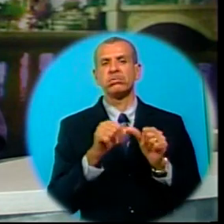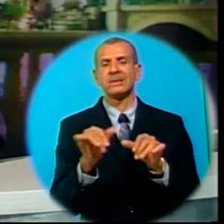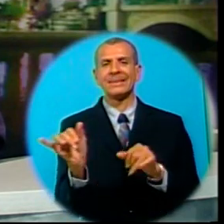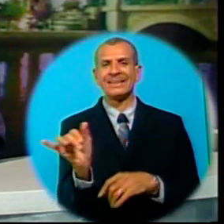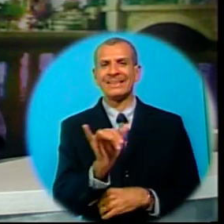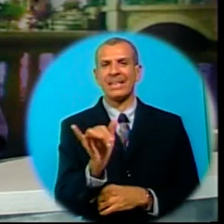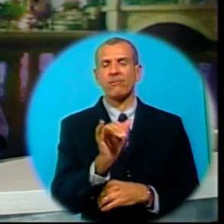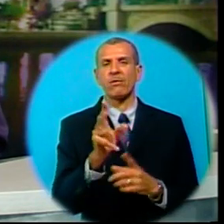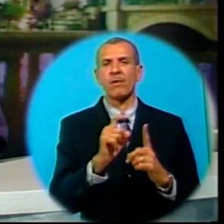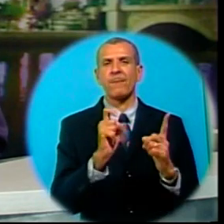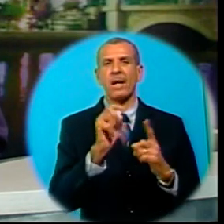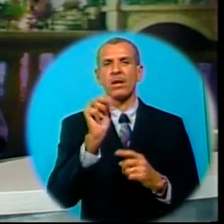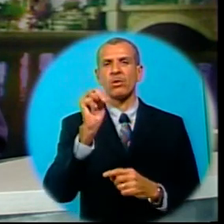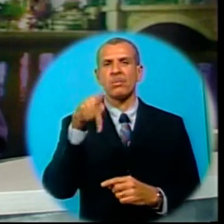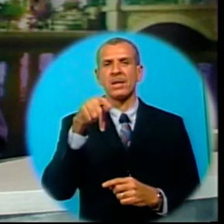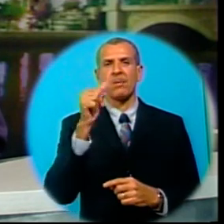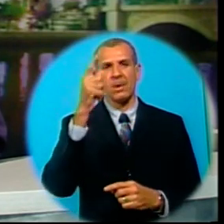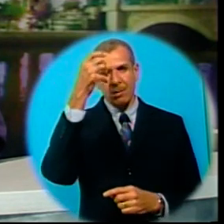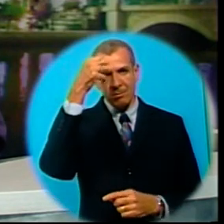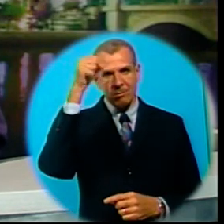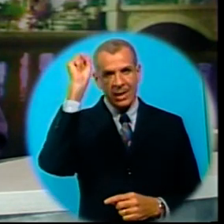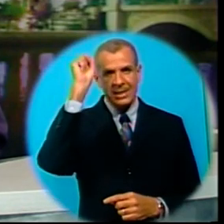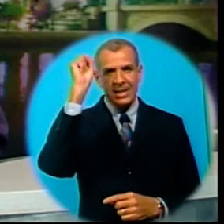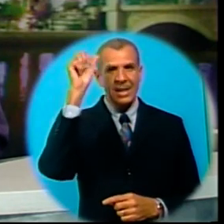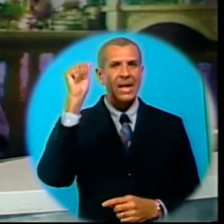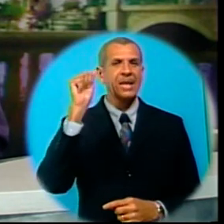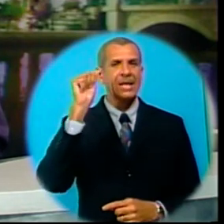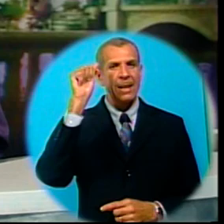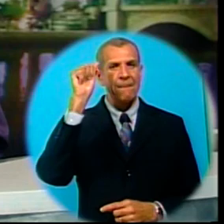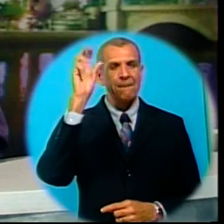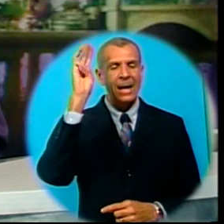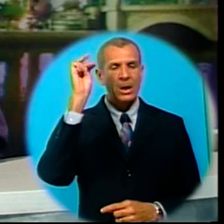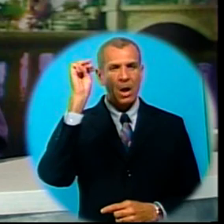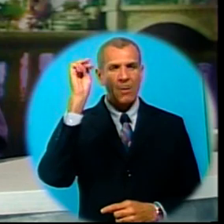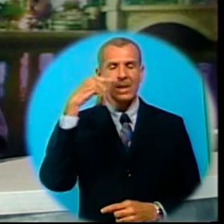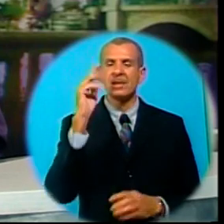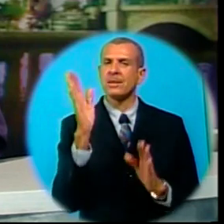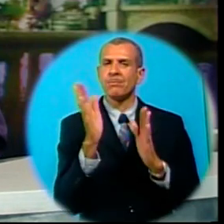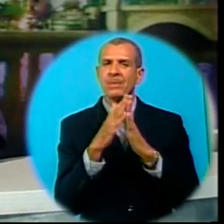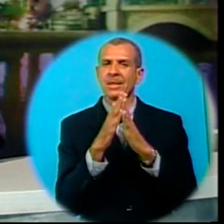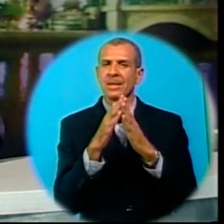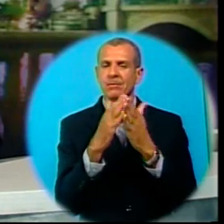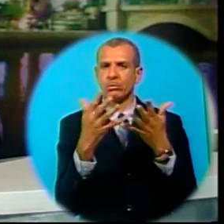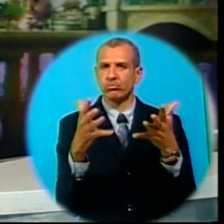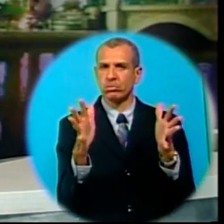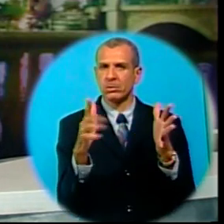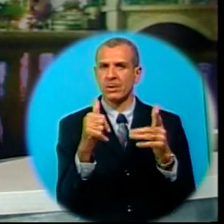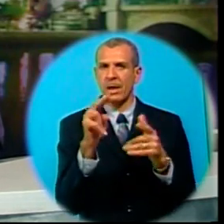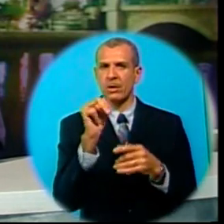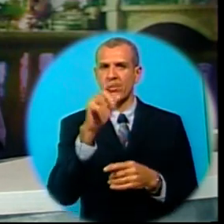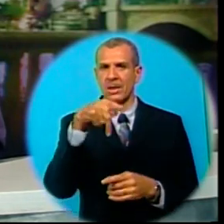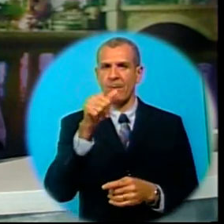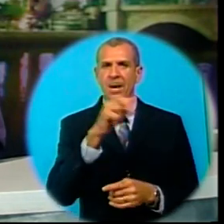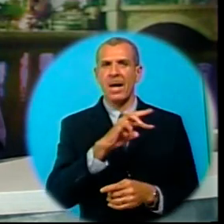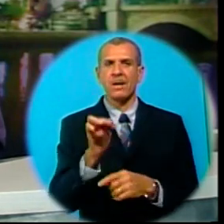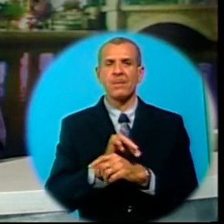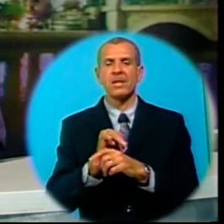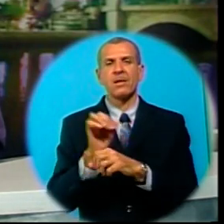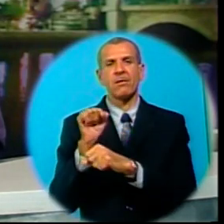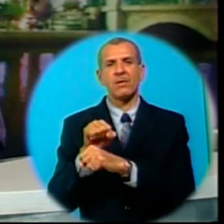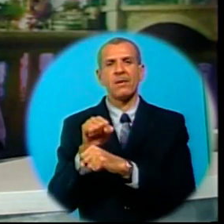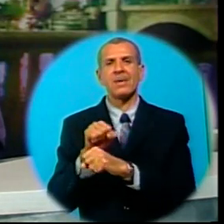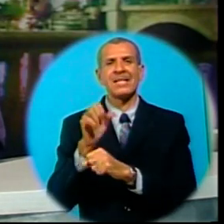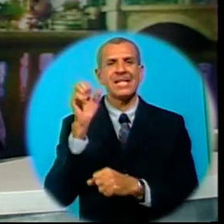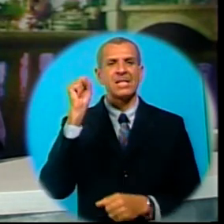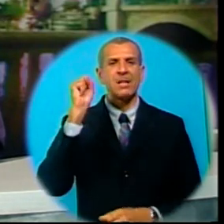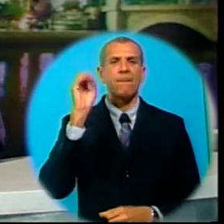This from NUPW President Akani McDowell after the conclusion of a meeting between the NUPW and the Minister of Labour, Senator